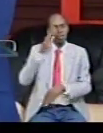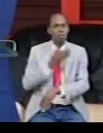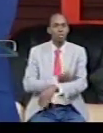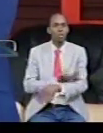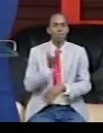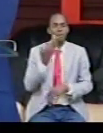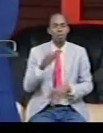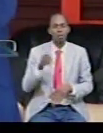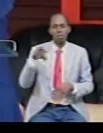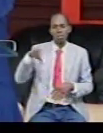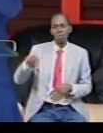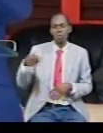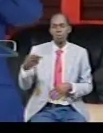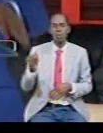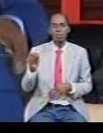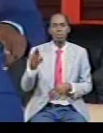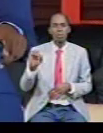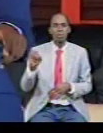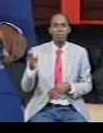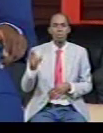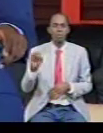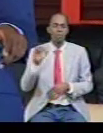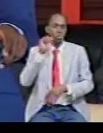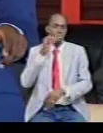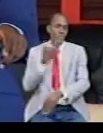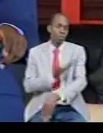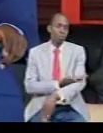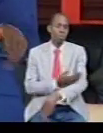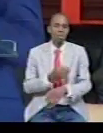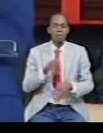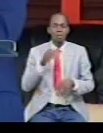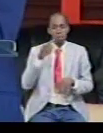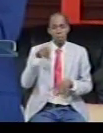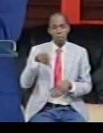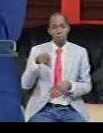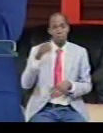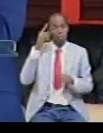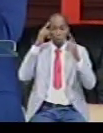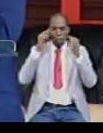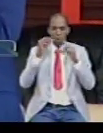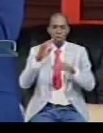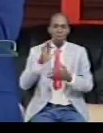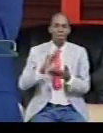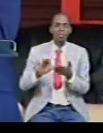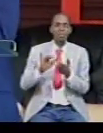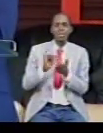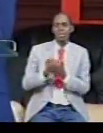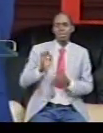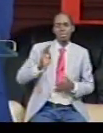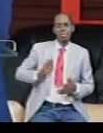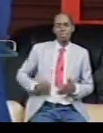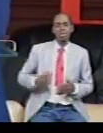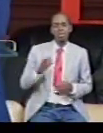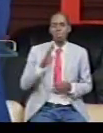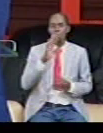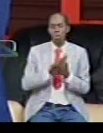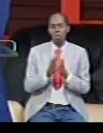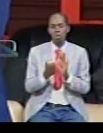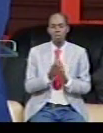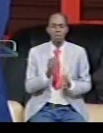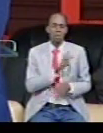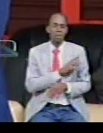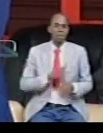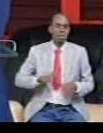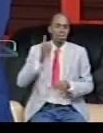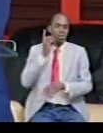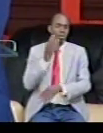Pharaoh's daughter. He counted that gain as loss. If he had remained as Pharaoh's daughter,